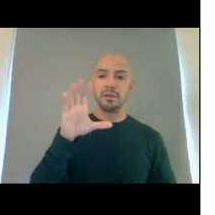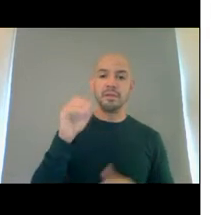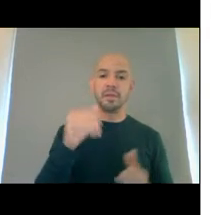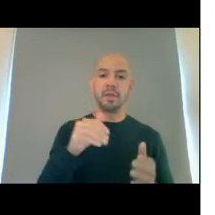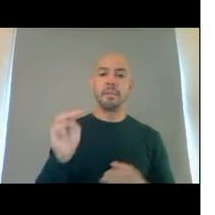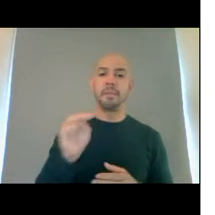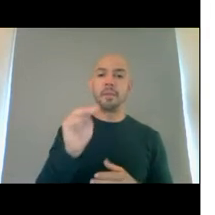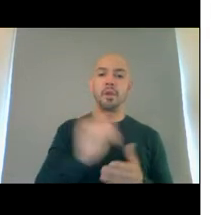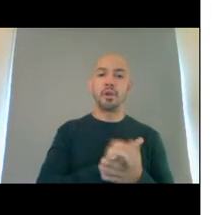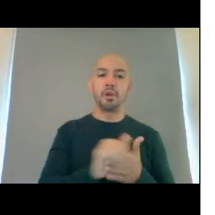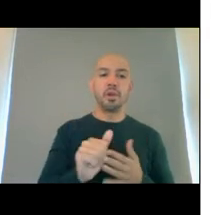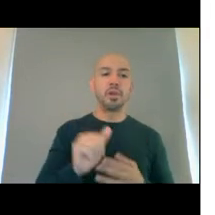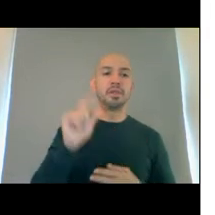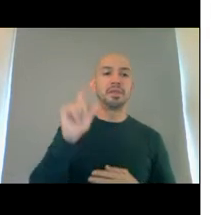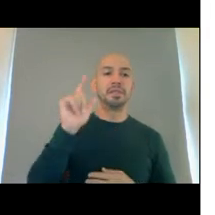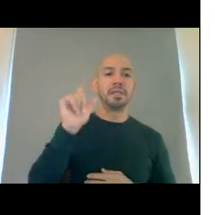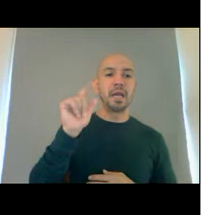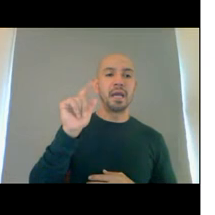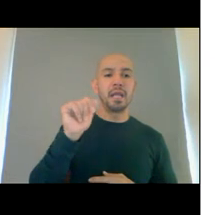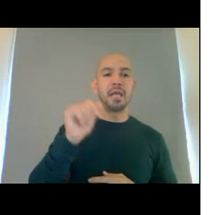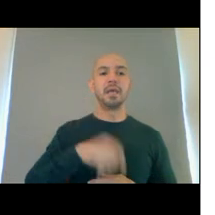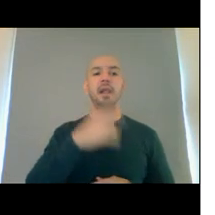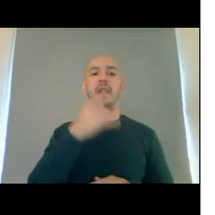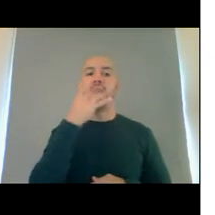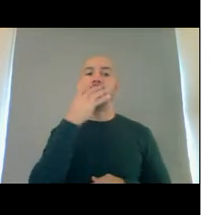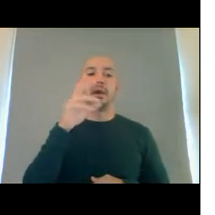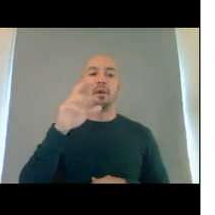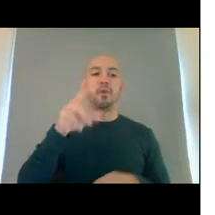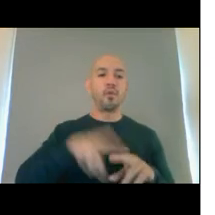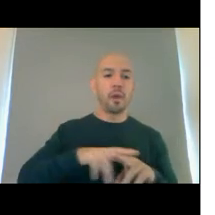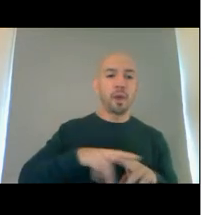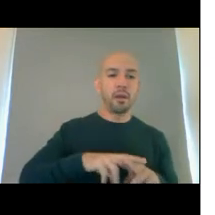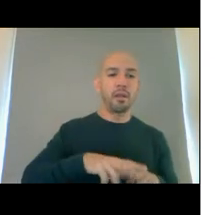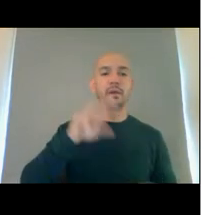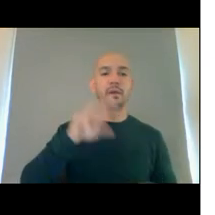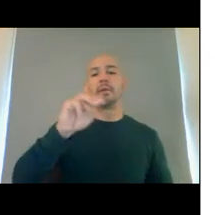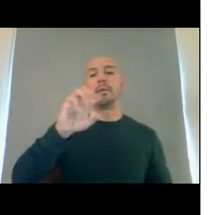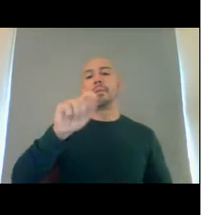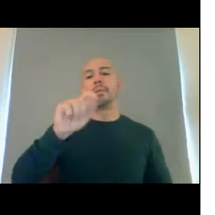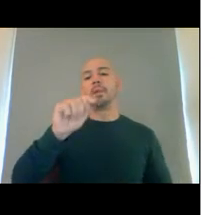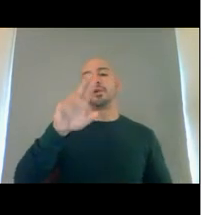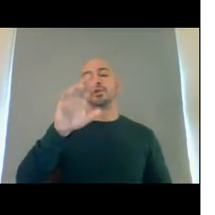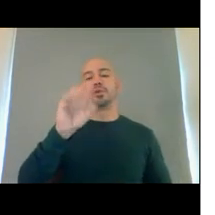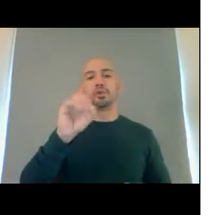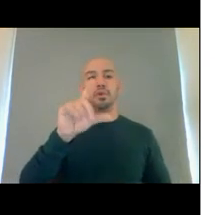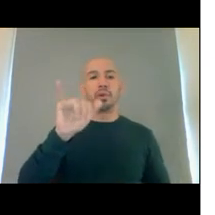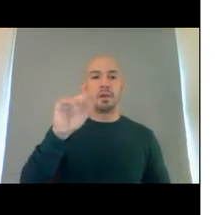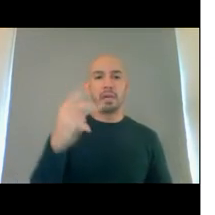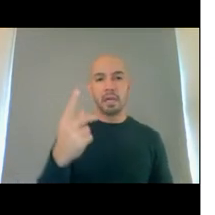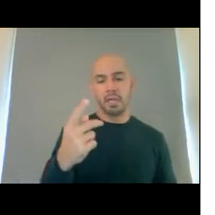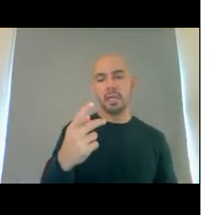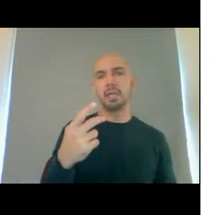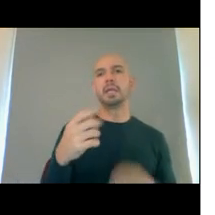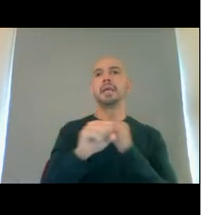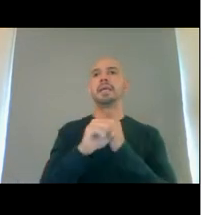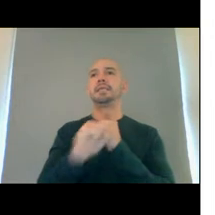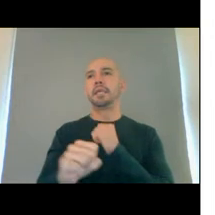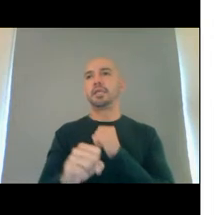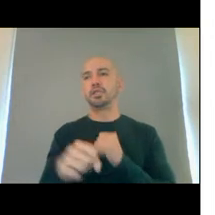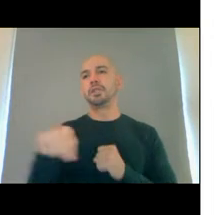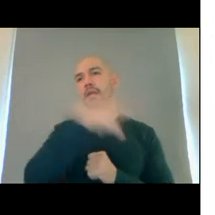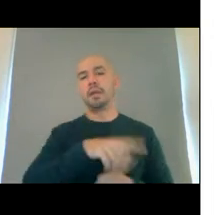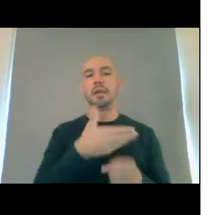on both light rail and um and and and then also some metro link um extensions down there um we have had both fleet